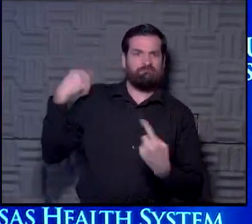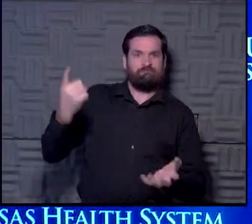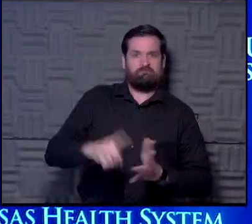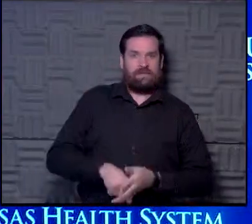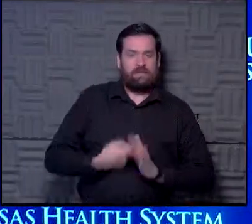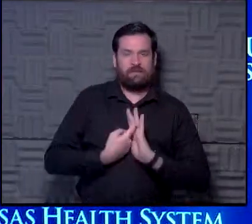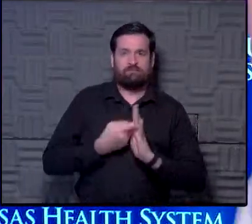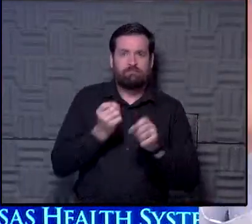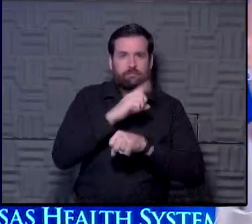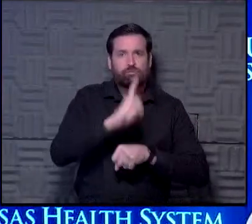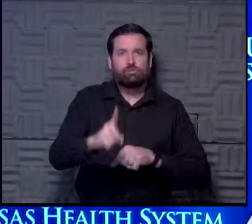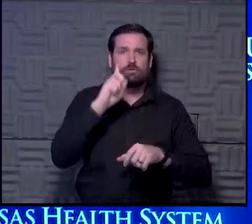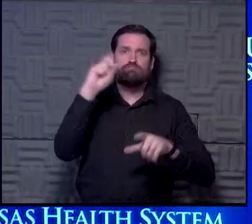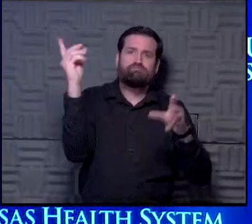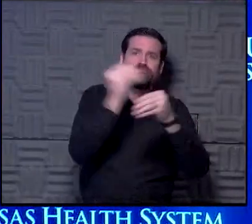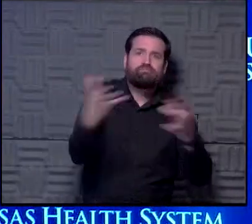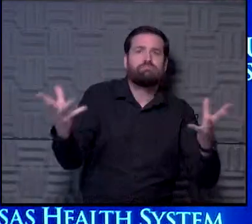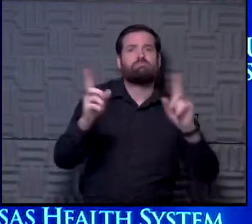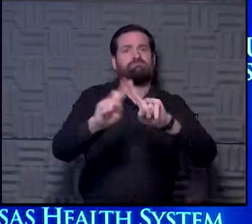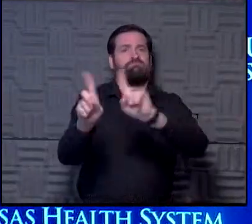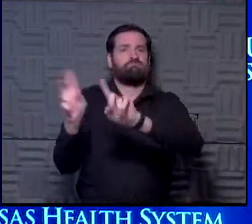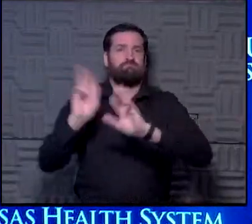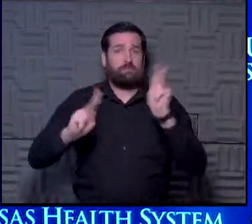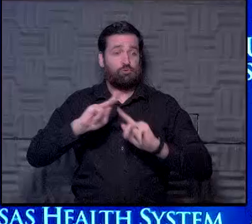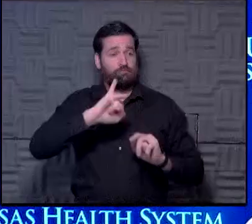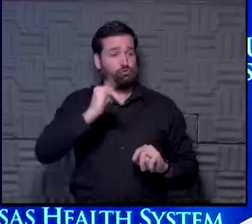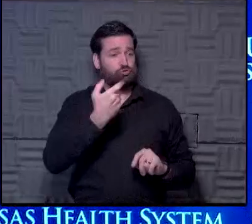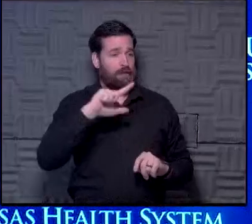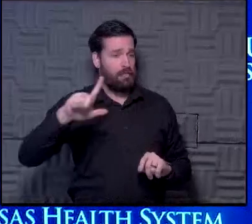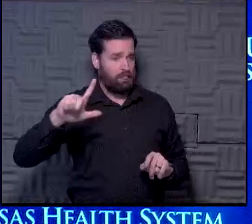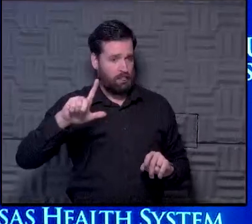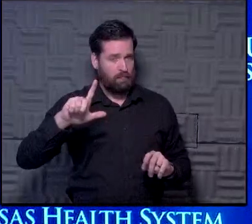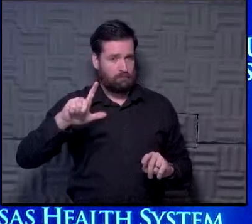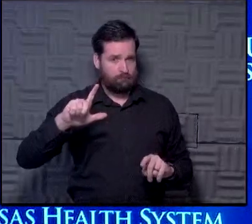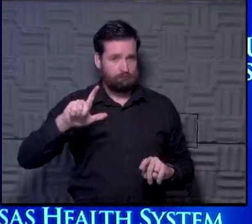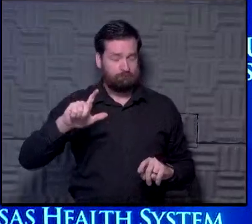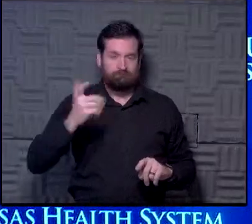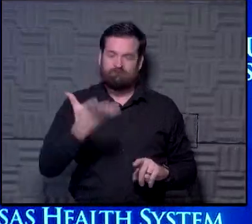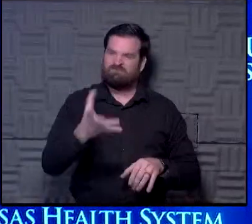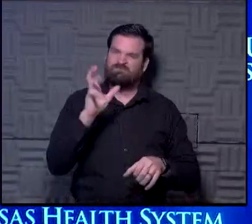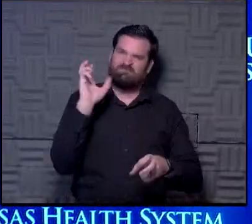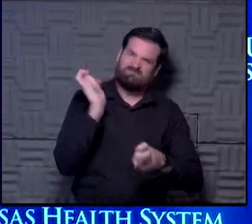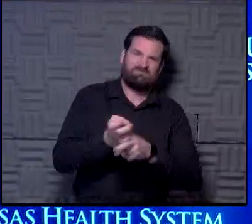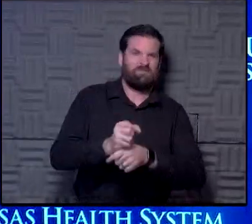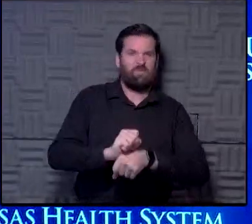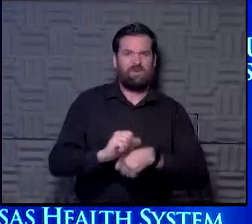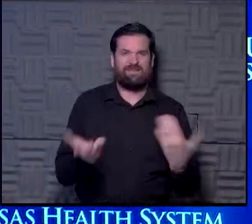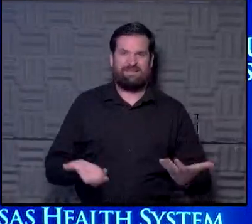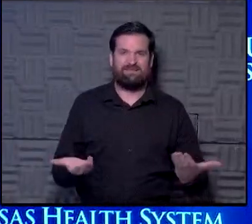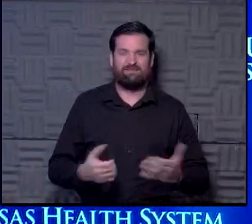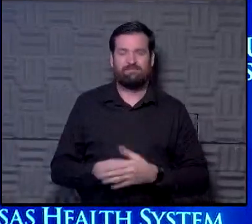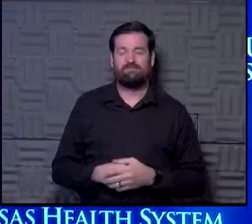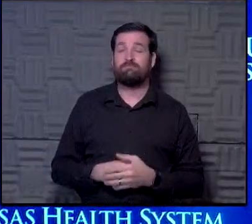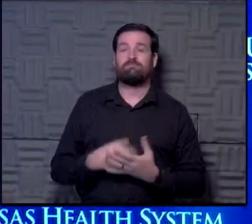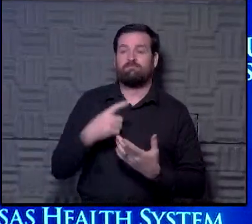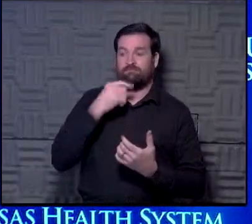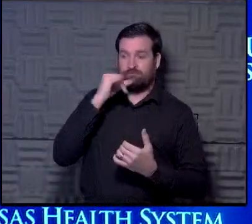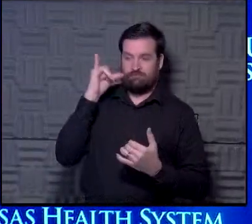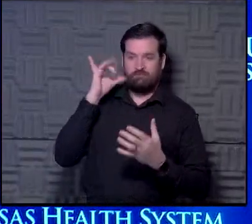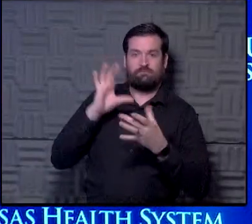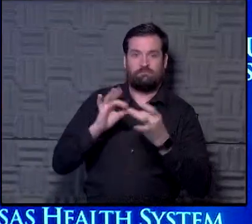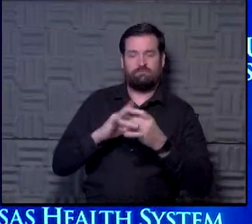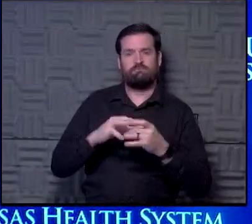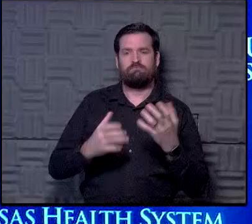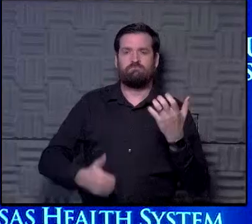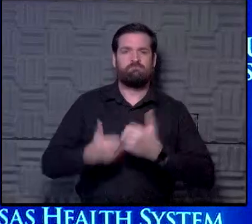great job making sure we get this message out to a lot of different folks. Jill, you worked awfully hard at this. Jill said to me yesterday, this has